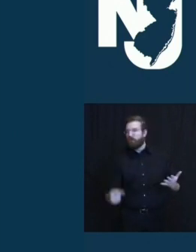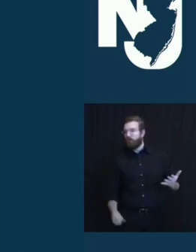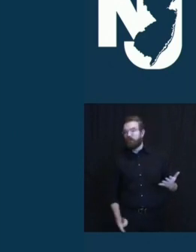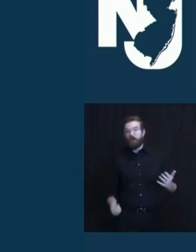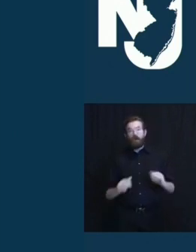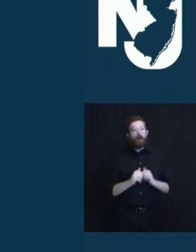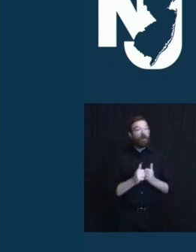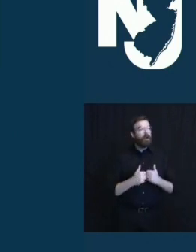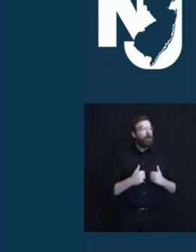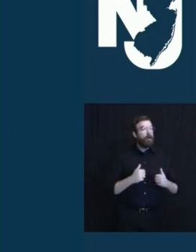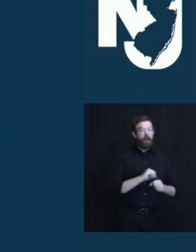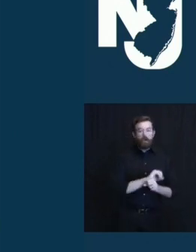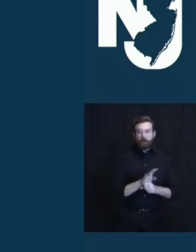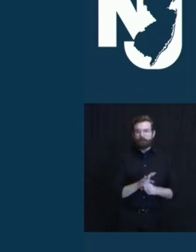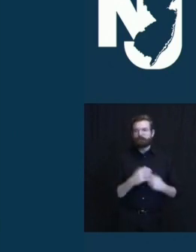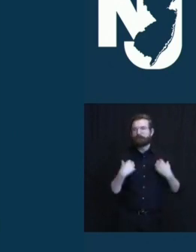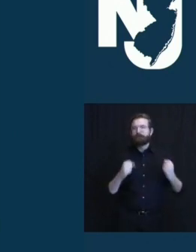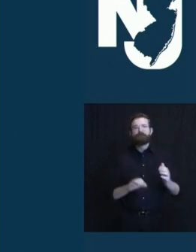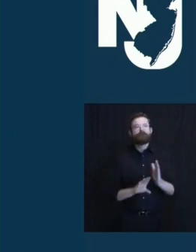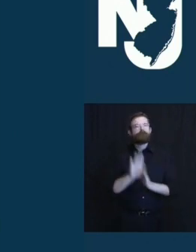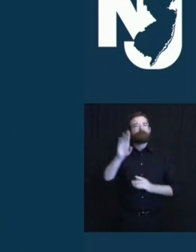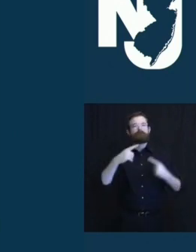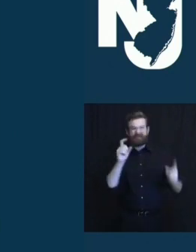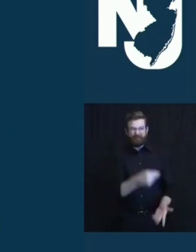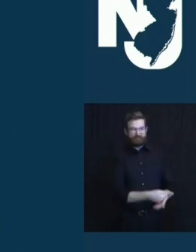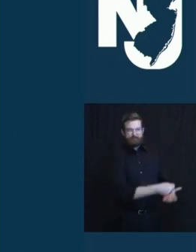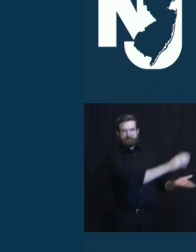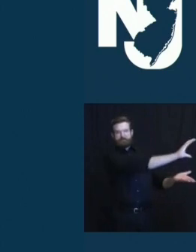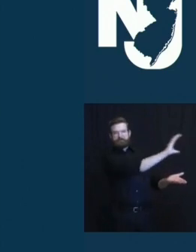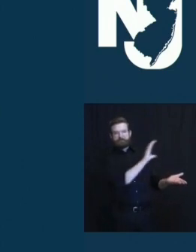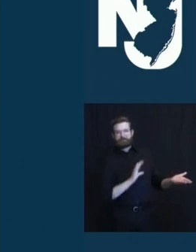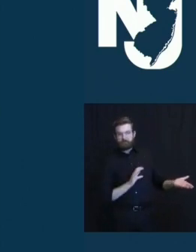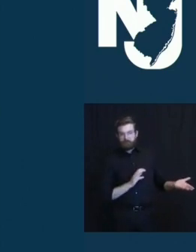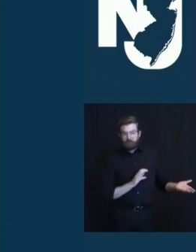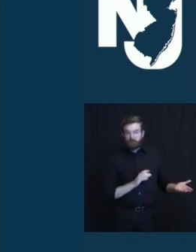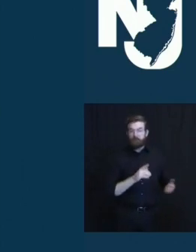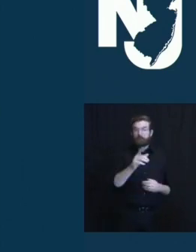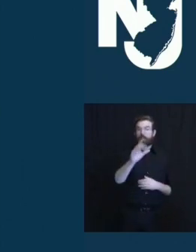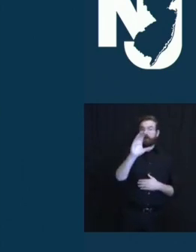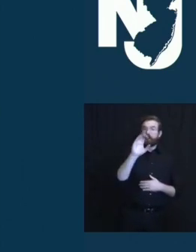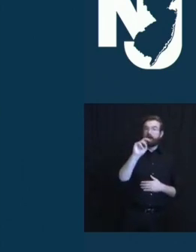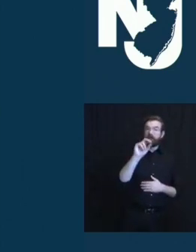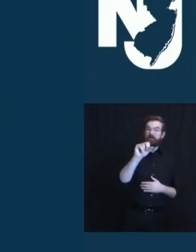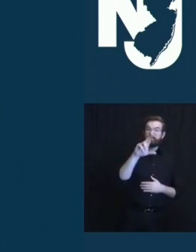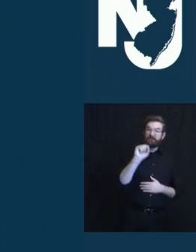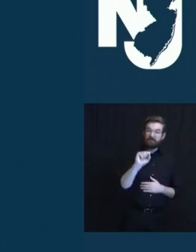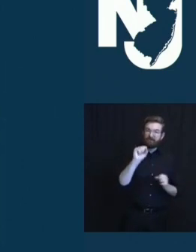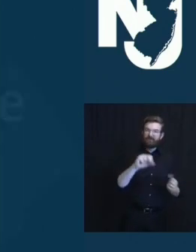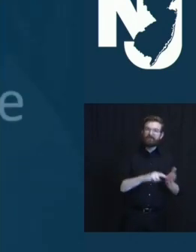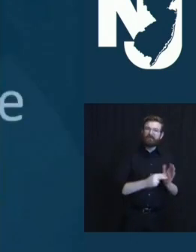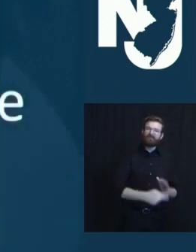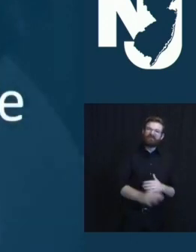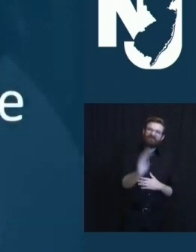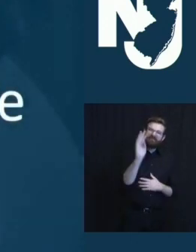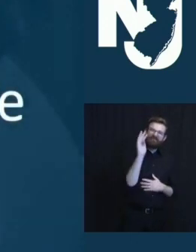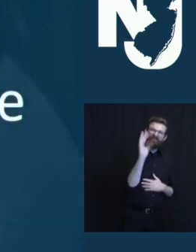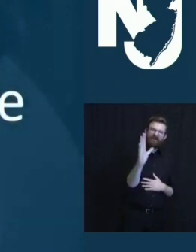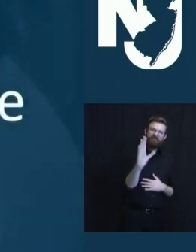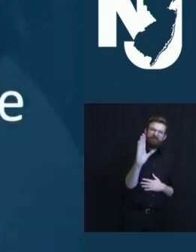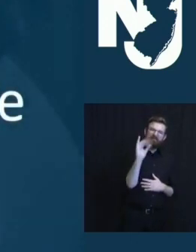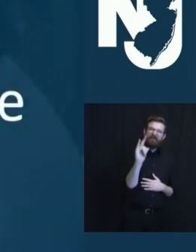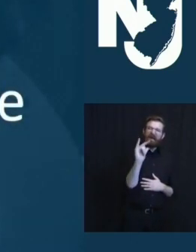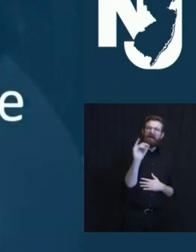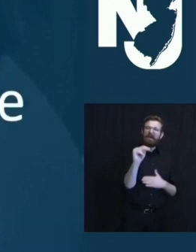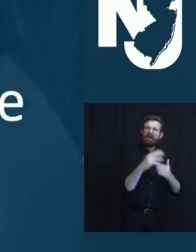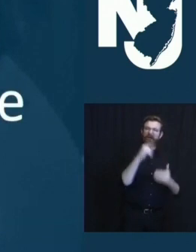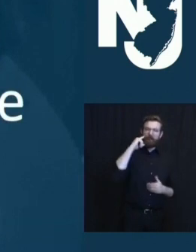and our communities. So go to 2020census.gov right there. Every New Jerseyan who isn't counted is essentially money that